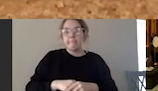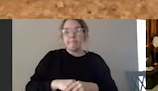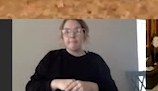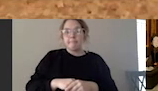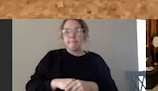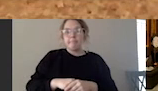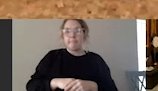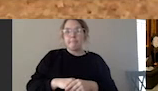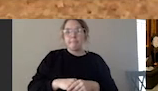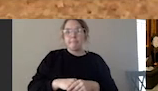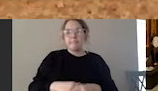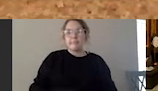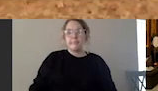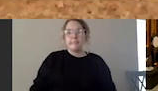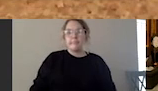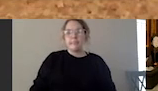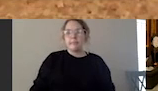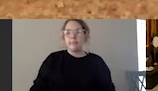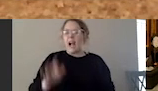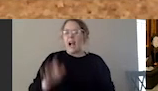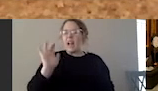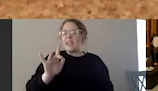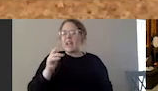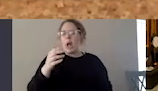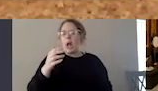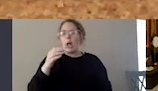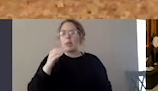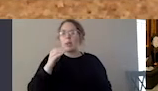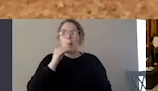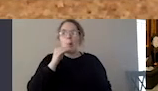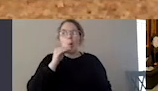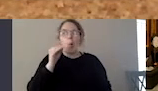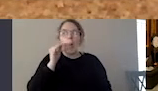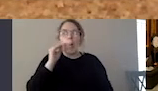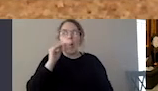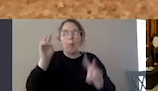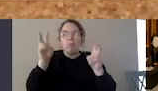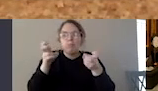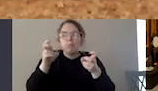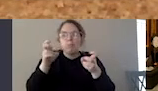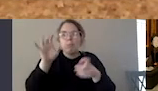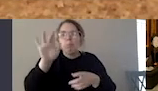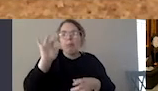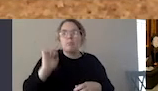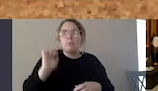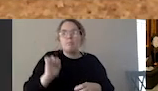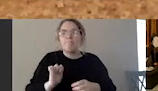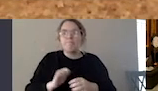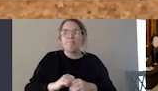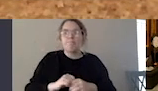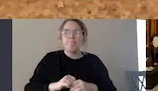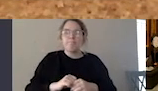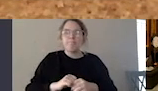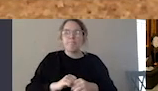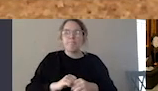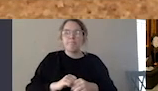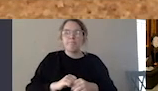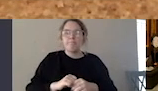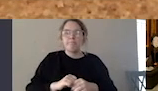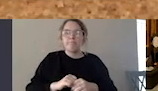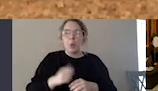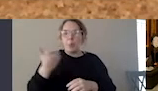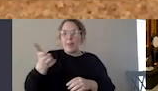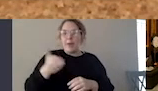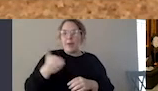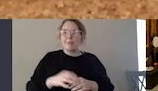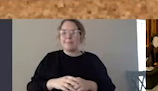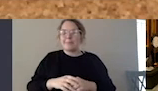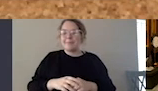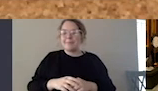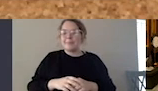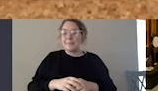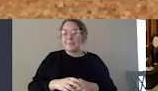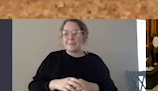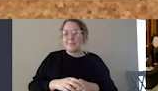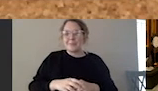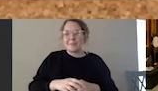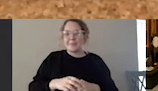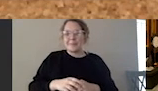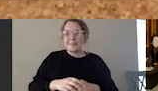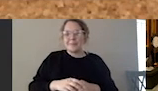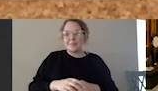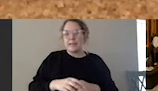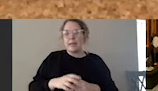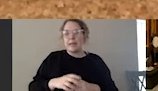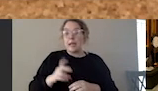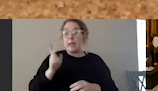Let's Sorry. see. Click on the home tab. Click on the home tab. Sorry. Okay. Thought I had that page. There it Oh, is. this one? All Yes. right. Let's see if we can